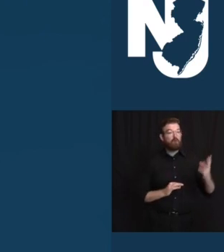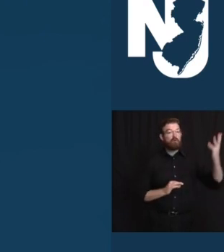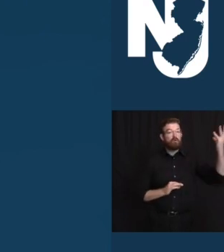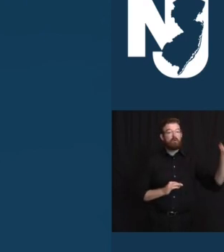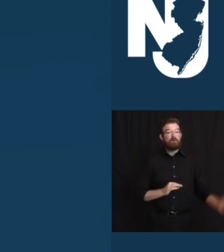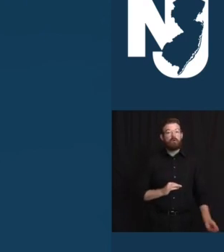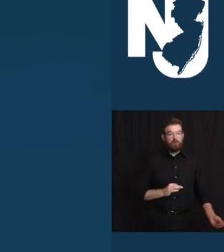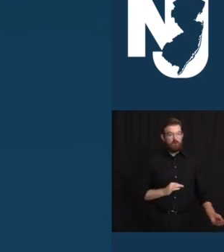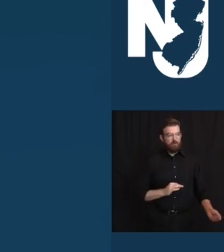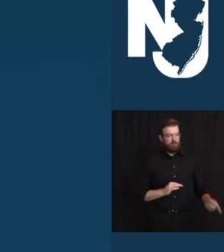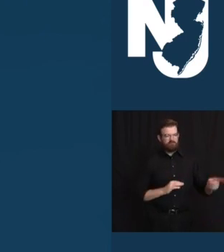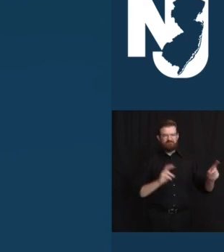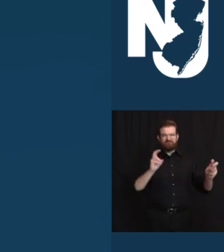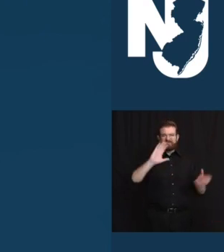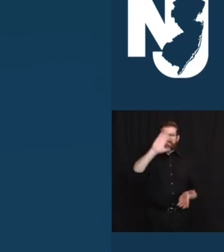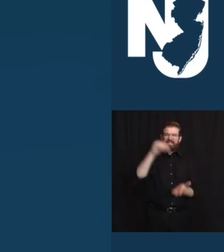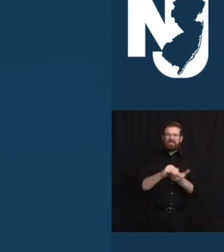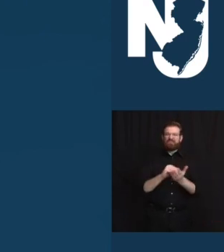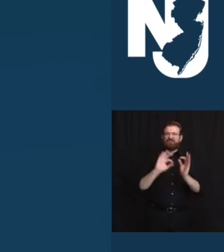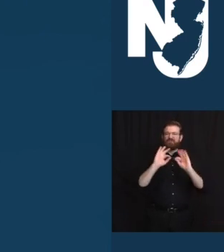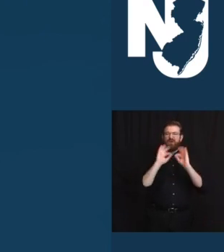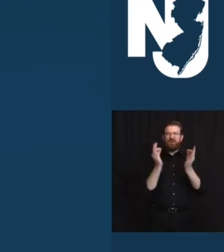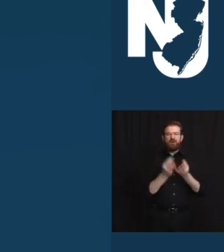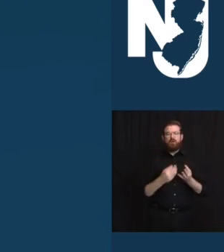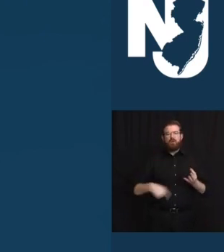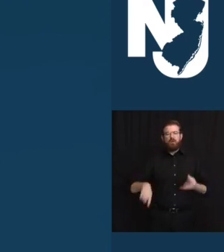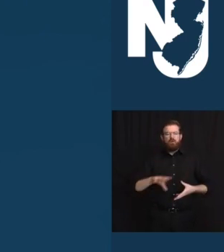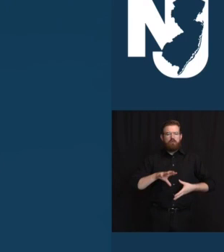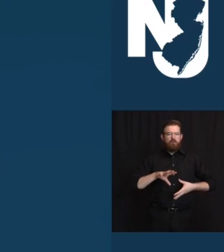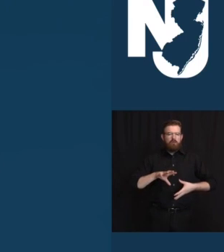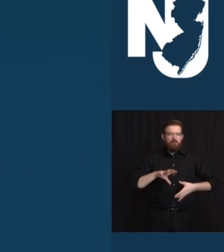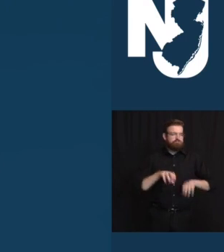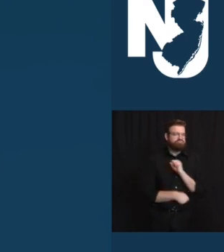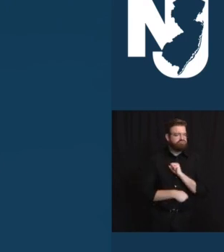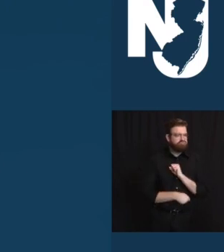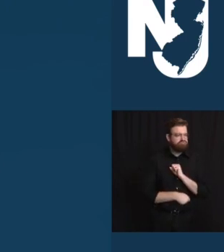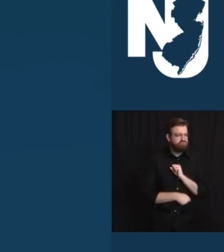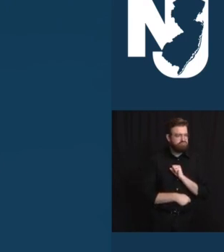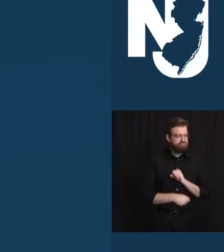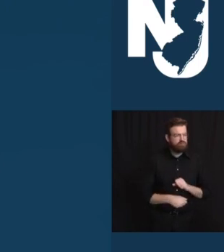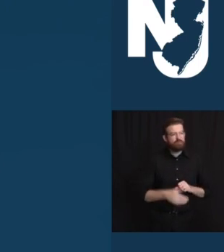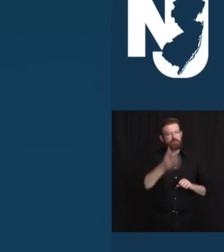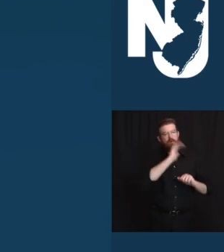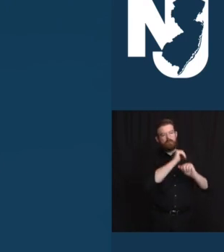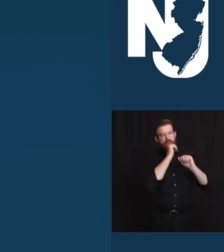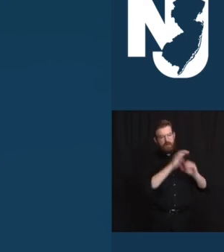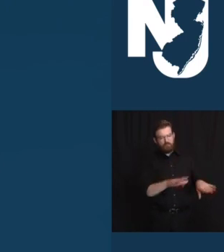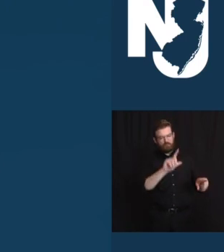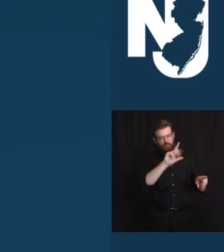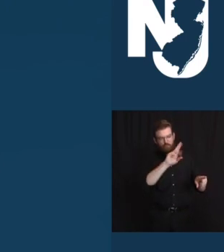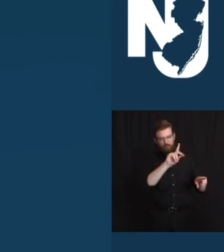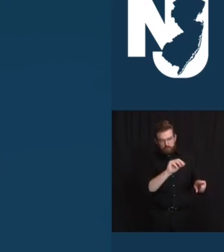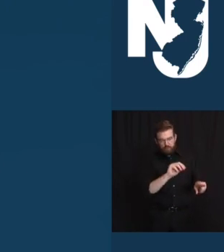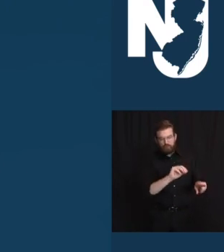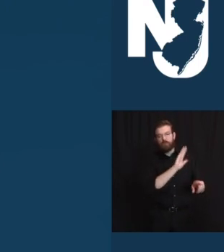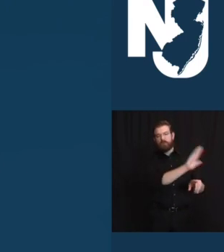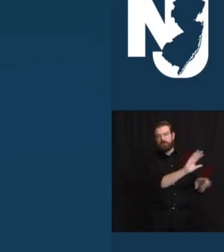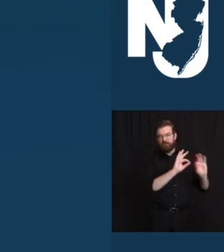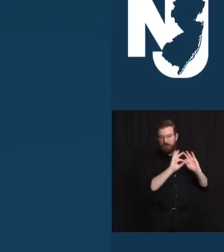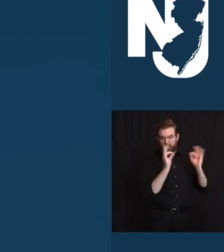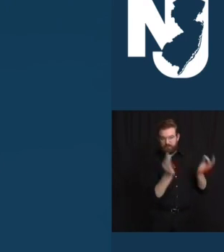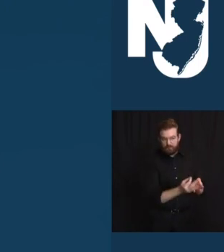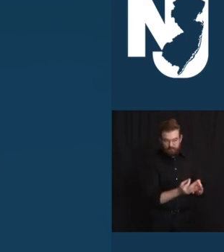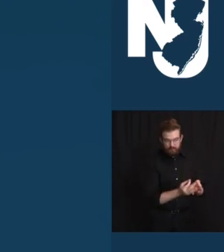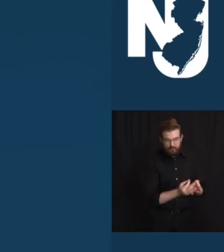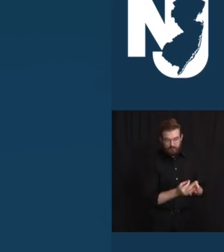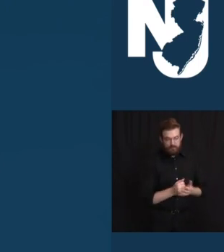figure to this virus. So may God bless Ludovino, and may his family soon have the opportunity to give him the